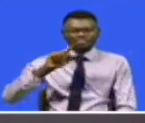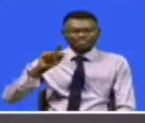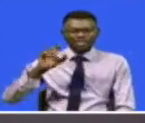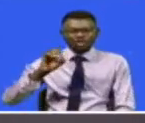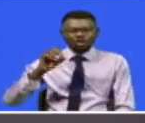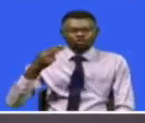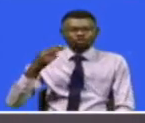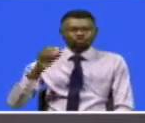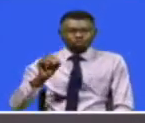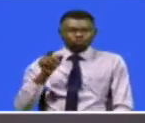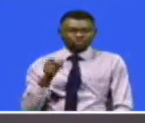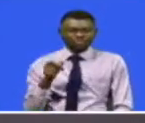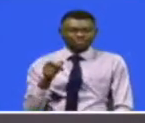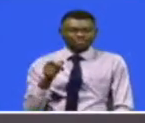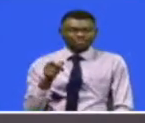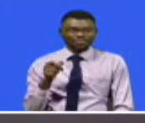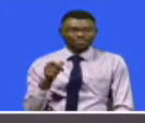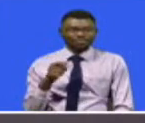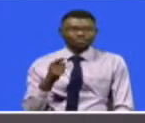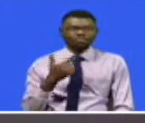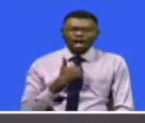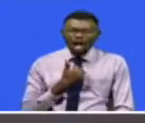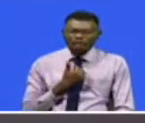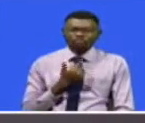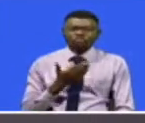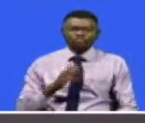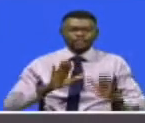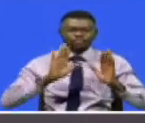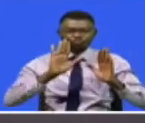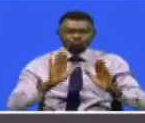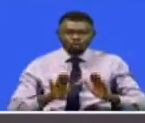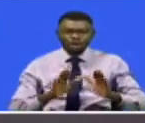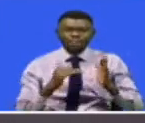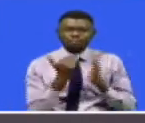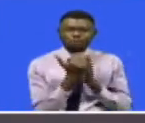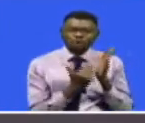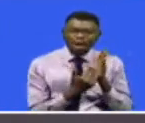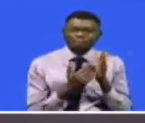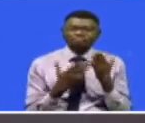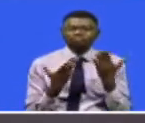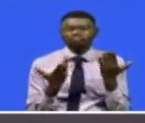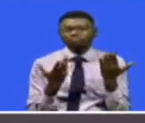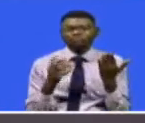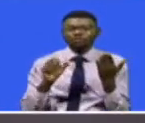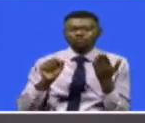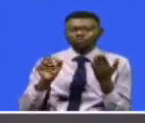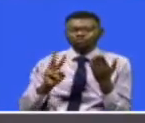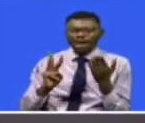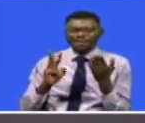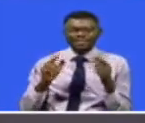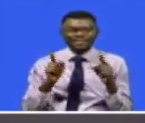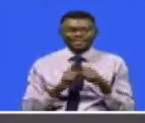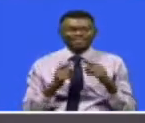a ZAID package, which has a fundamental packaging of software, 10 products